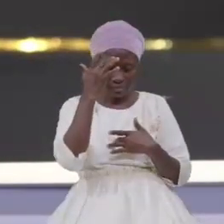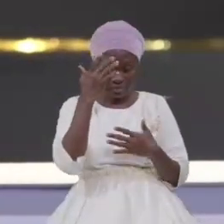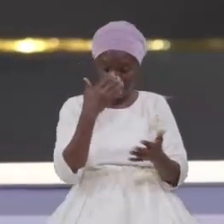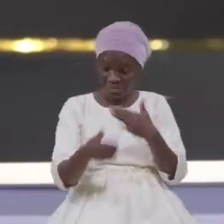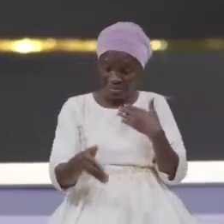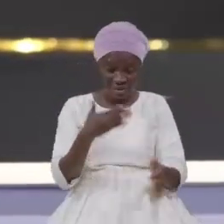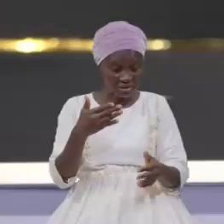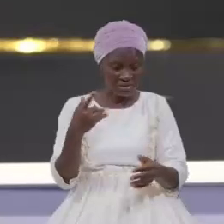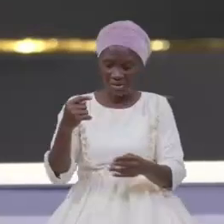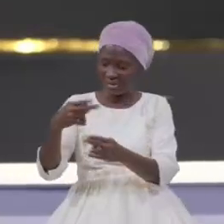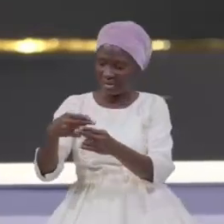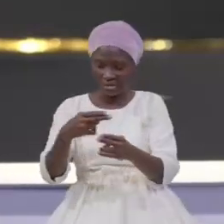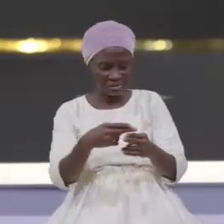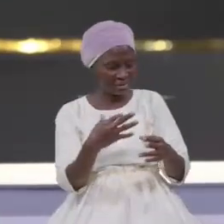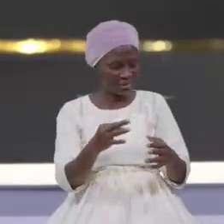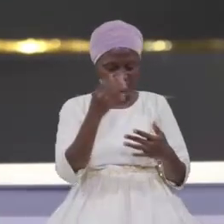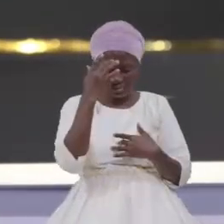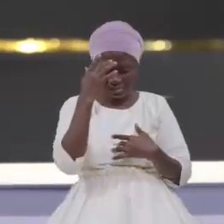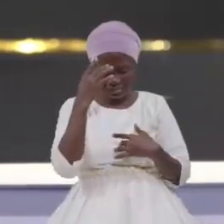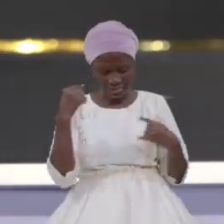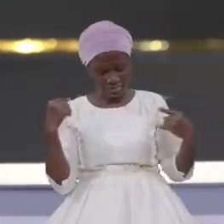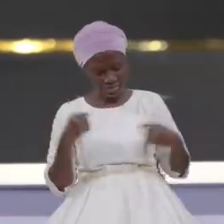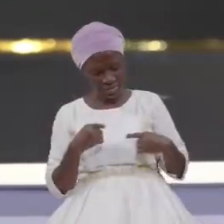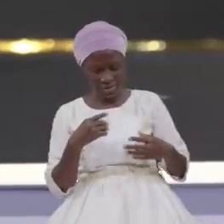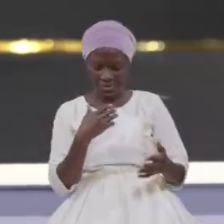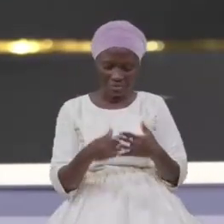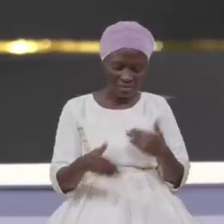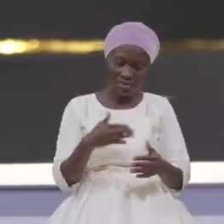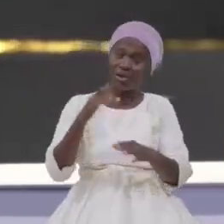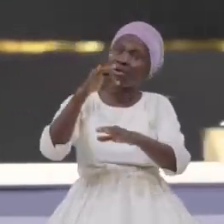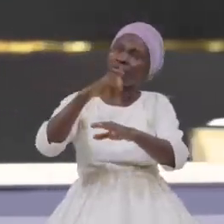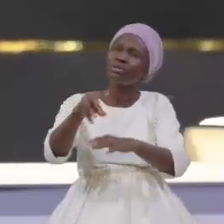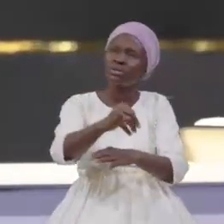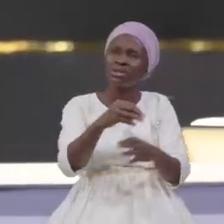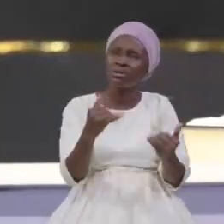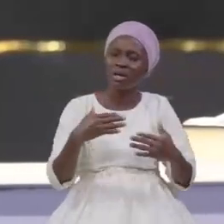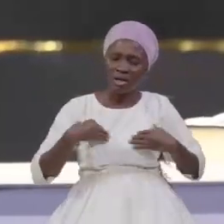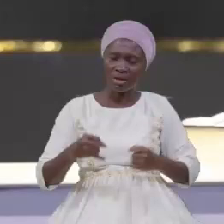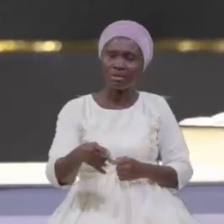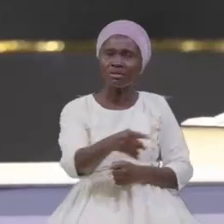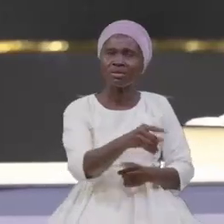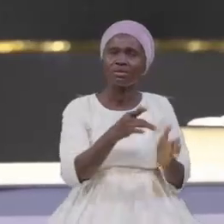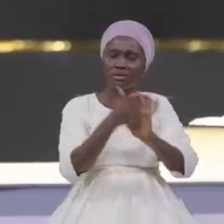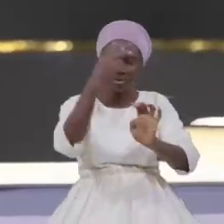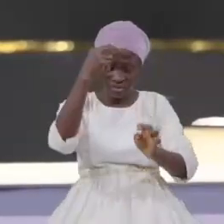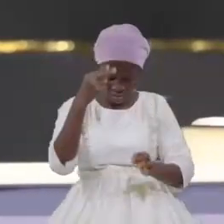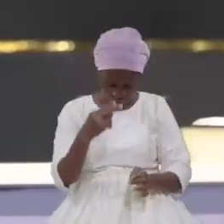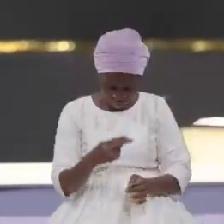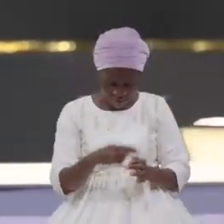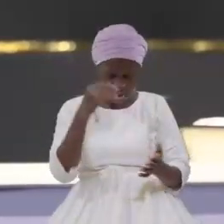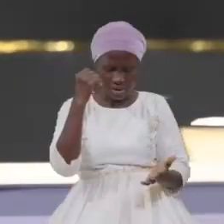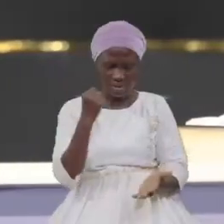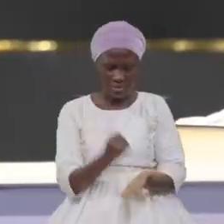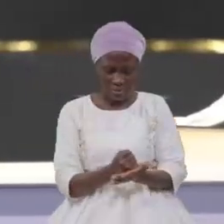description, pain, whatever, touch them now, heal them in Jesus'